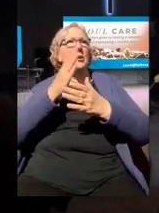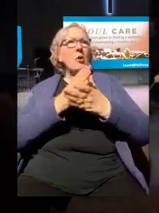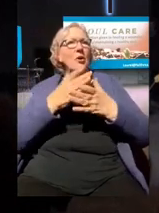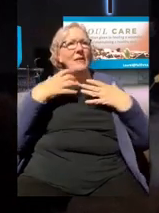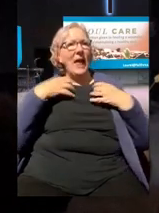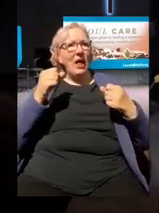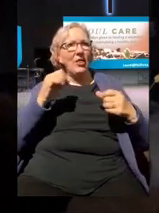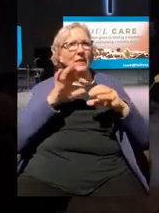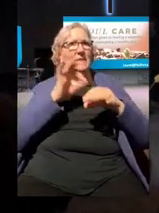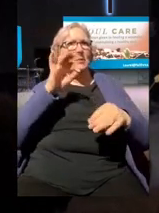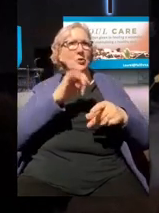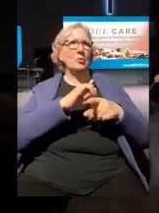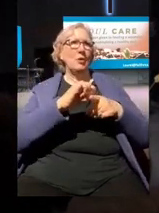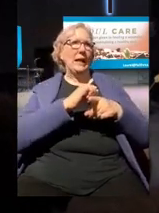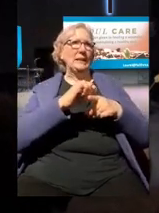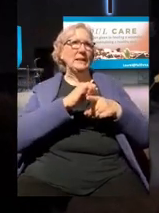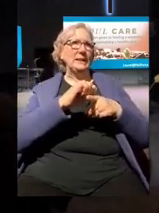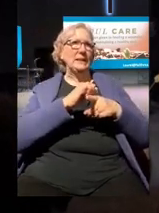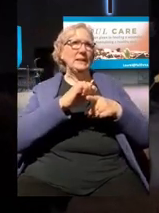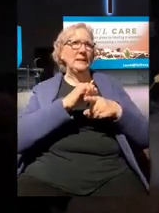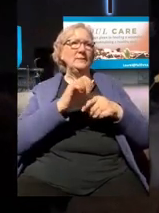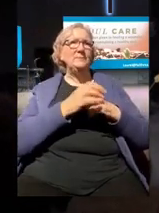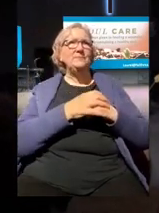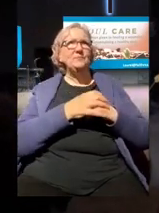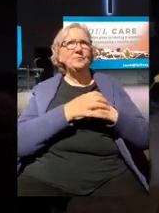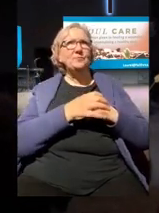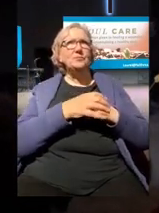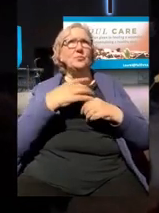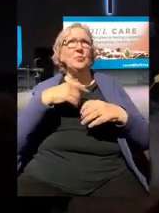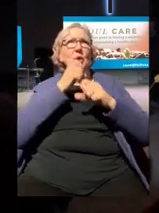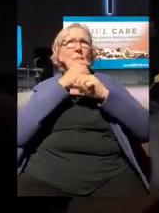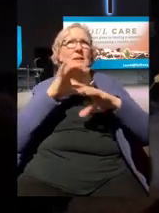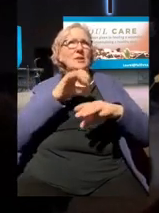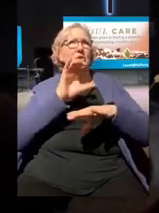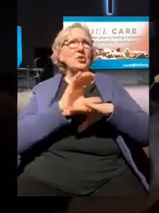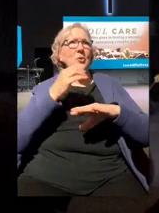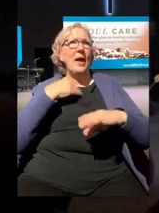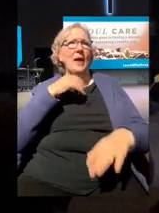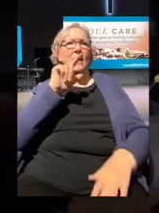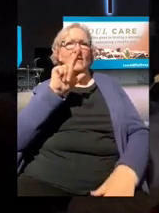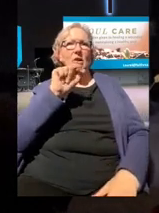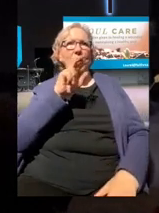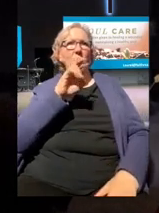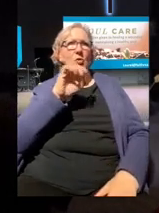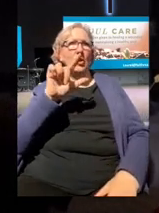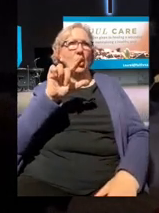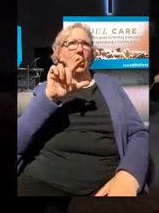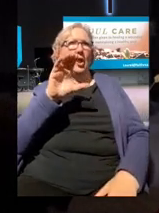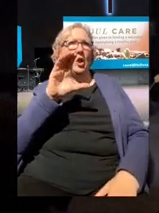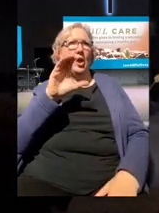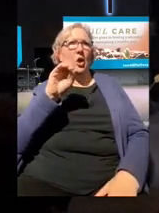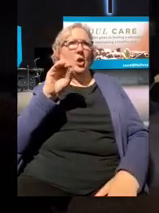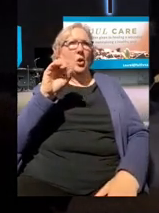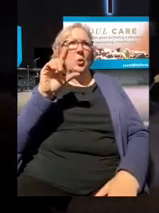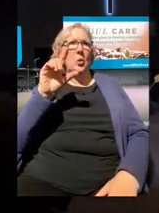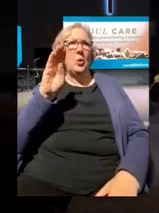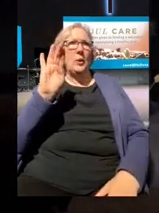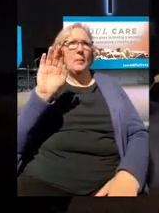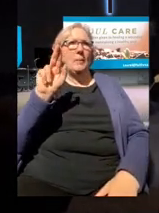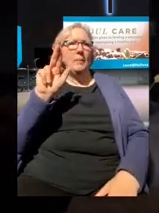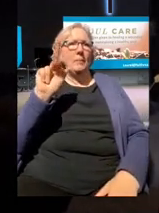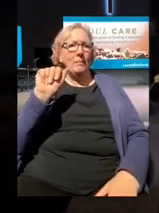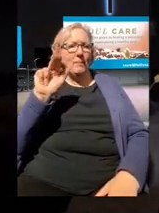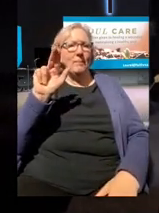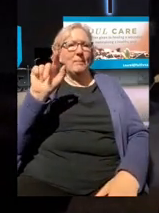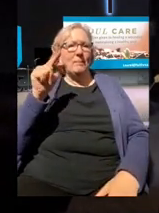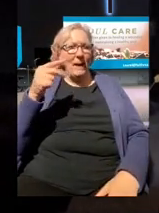practice. We're blessed as a church to have Laurel Kulbaugh, our pastor of group life, who has a goal of